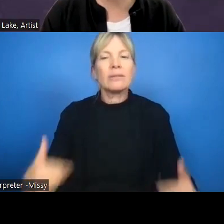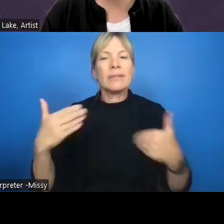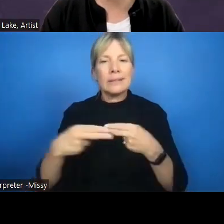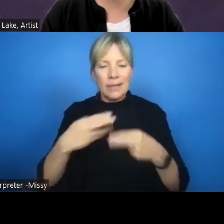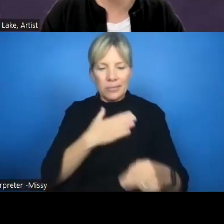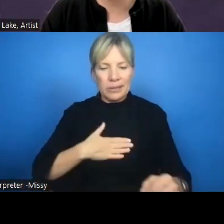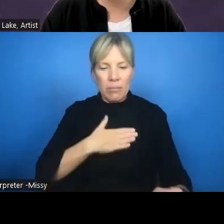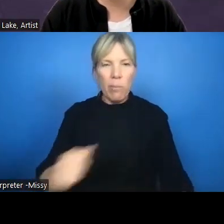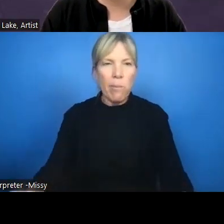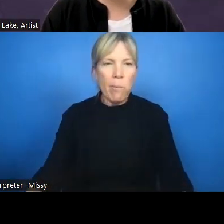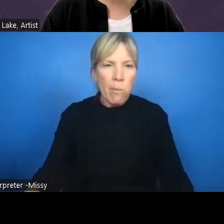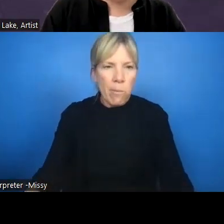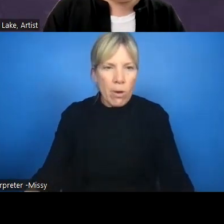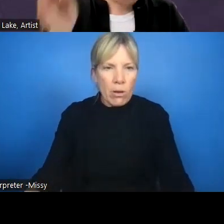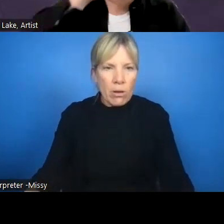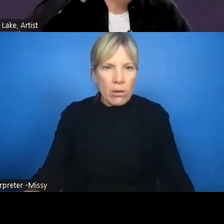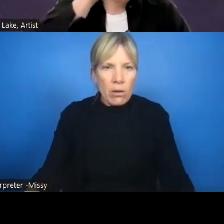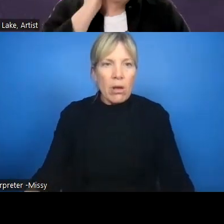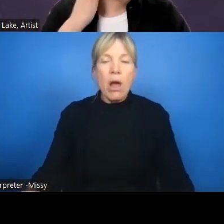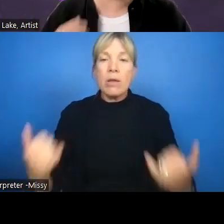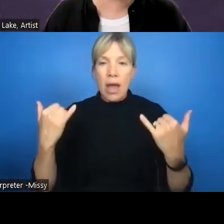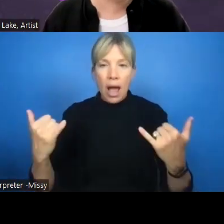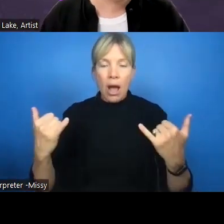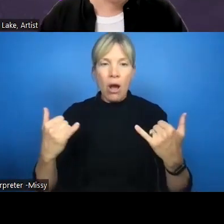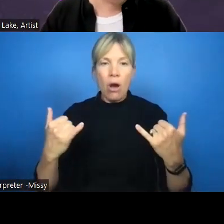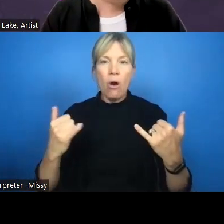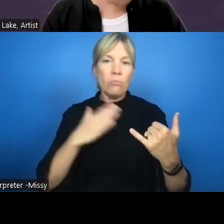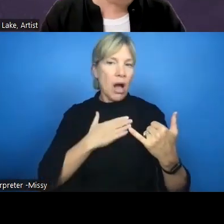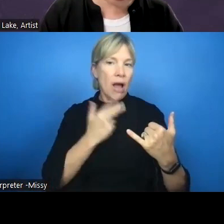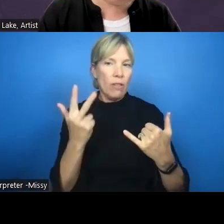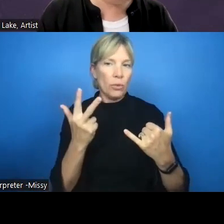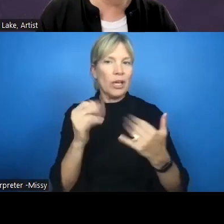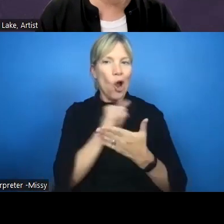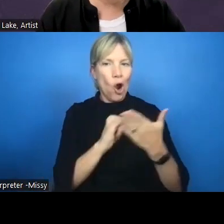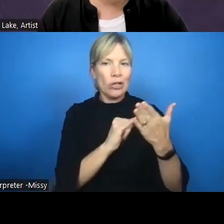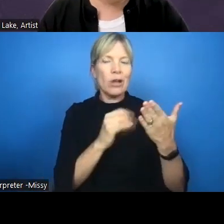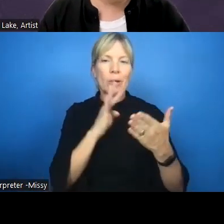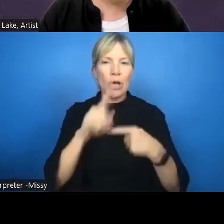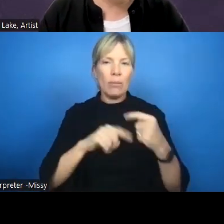please. Okay, so from here, 3 works that I want to talk about scales.